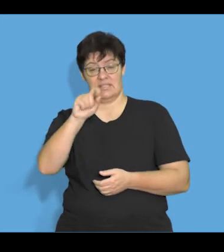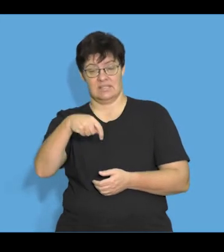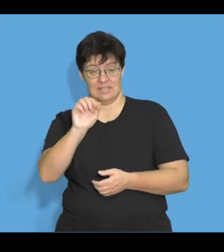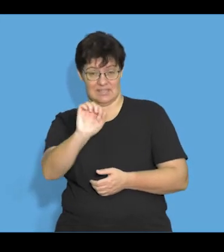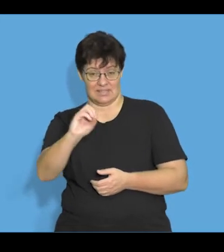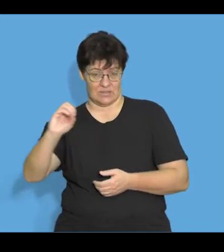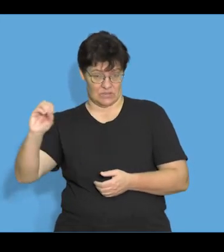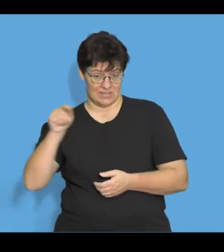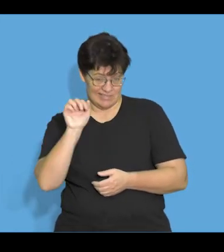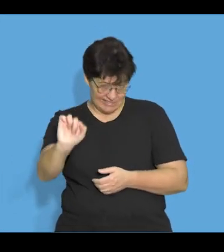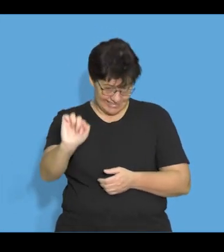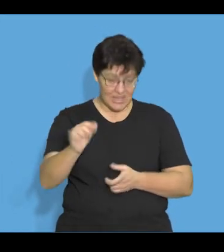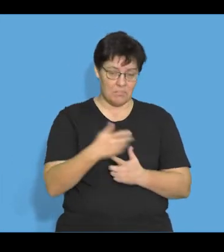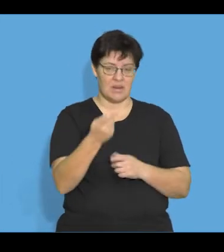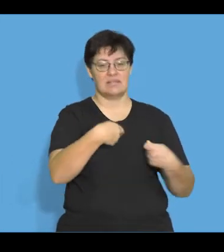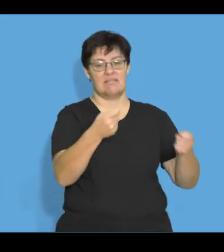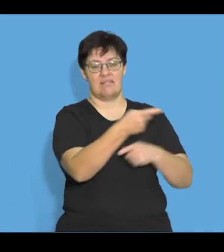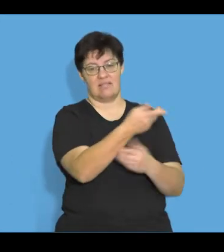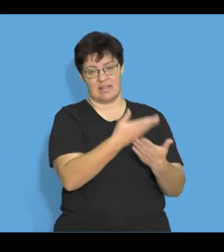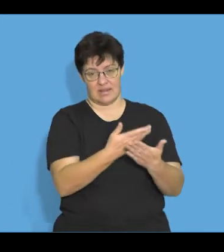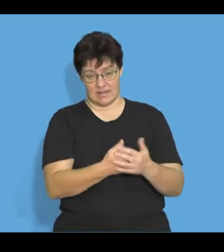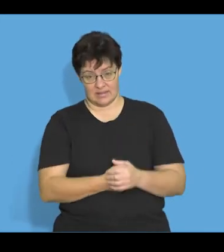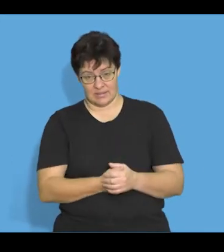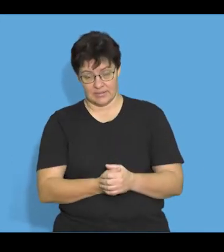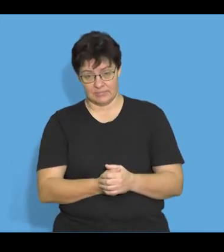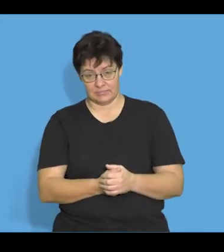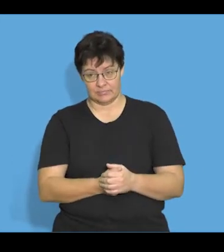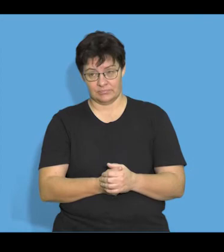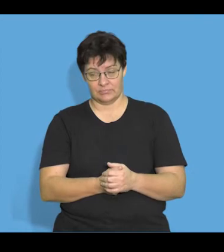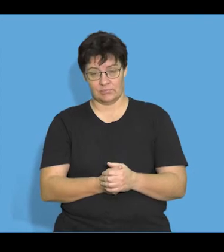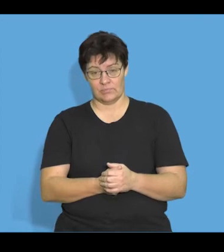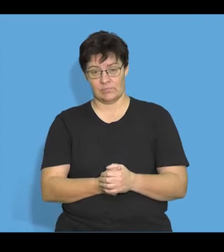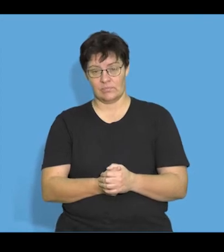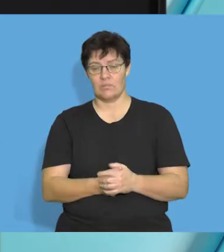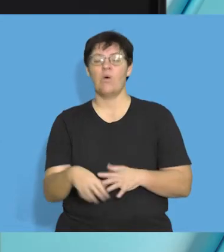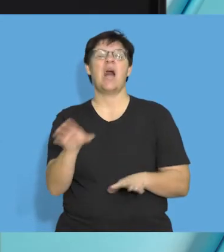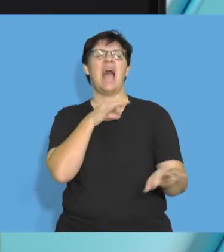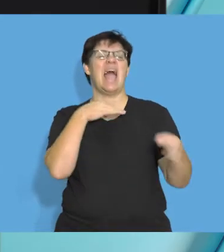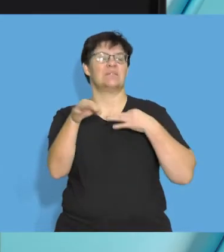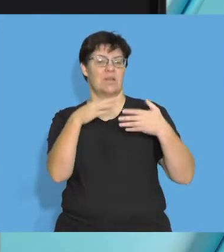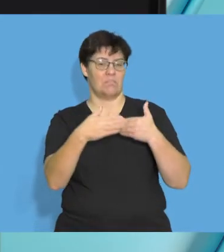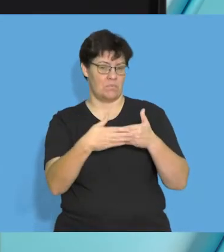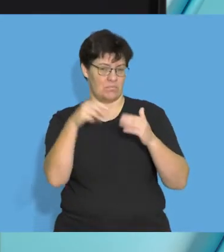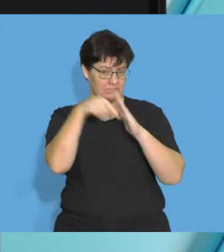240,000 Rand. Okay, just while we're on this here, a bit more explanation.